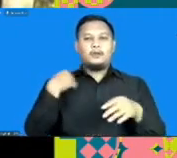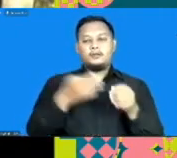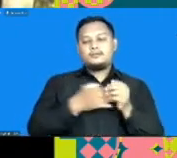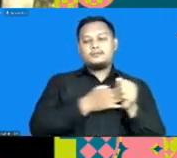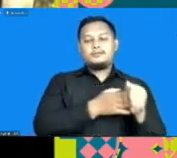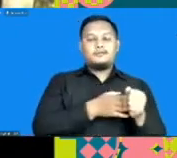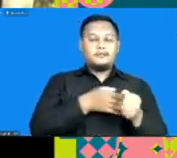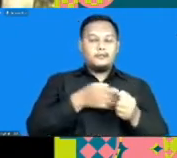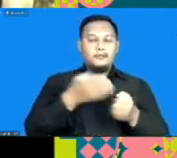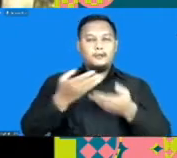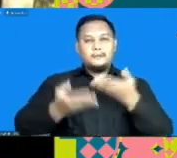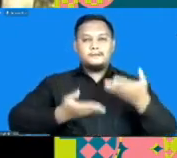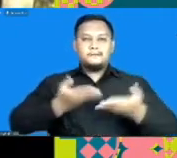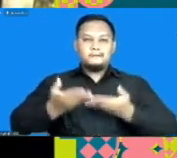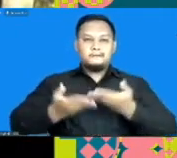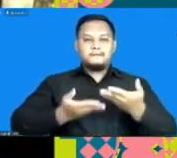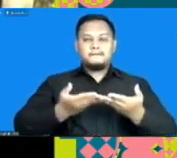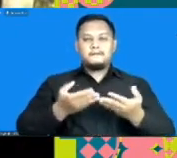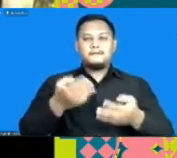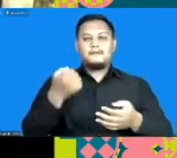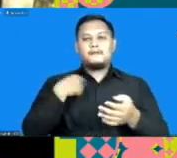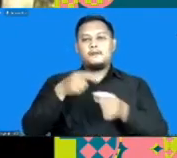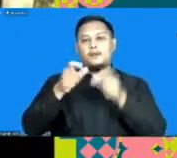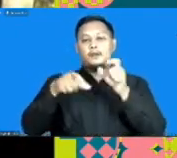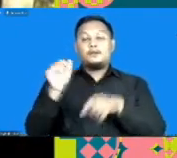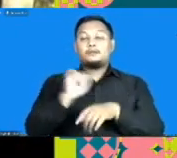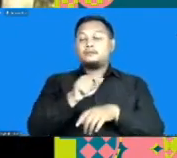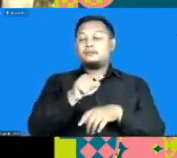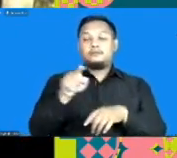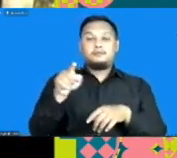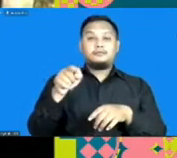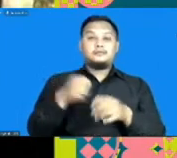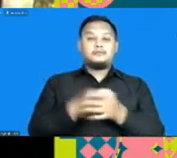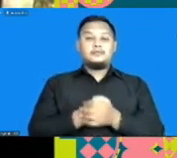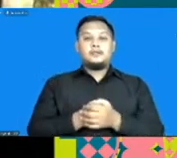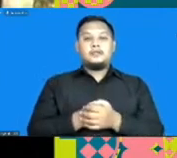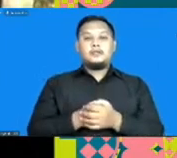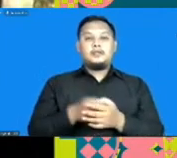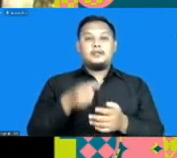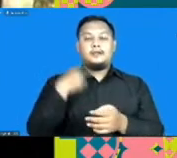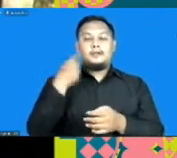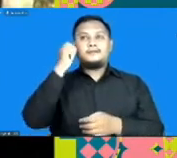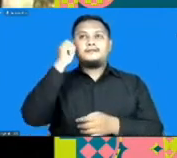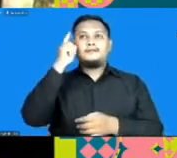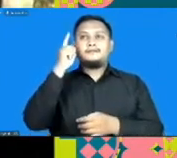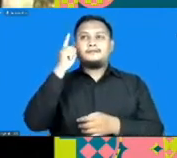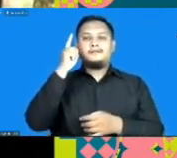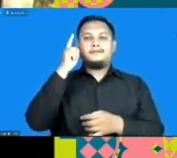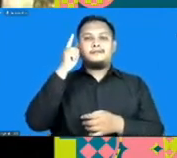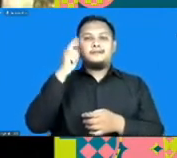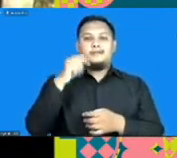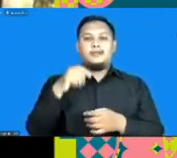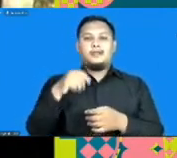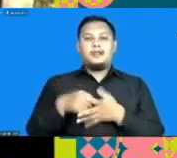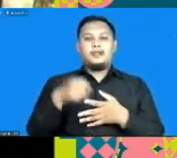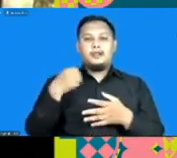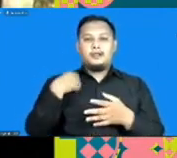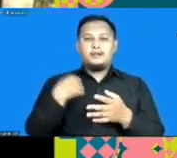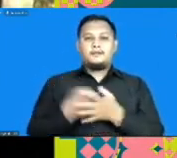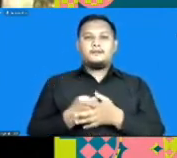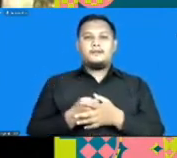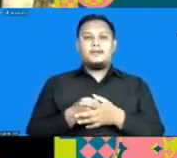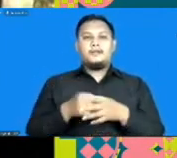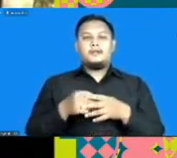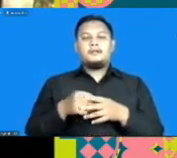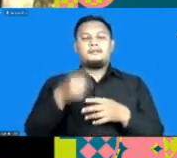and our awareness towards Values Compass book and case studies, and